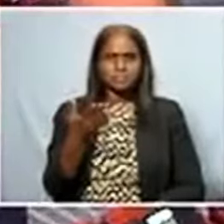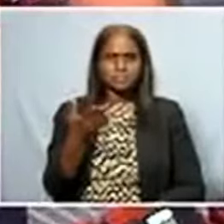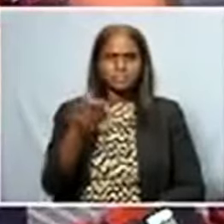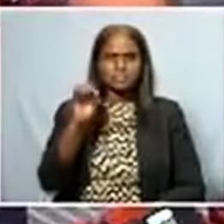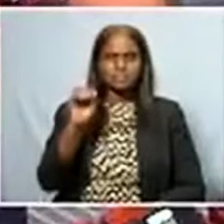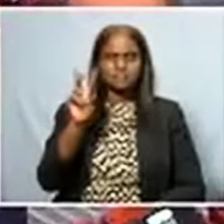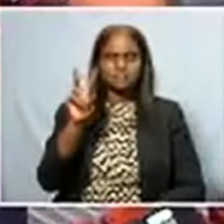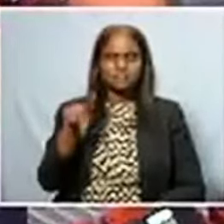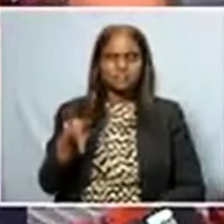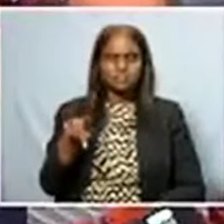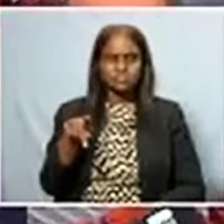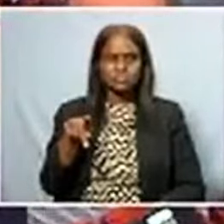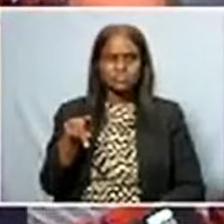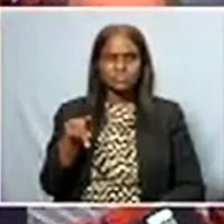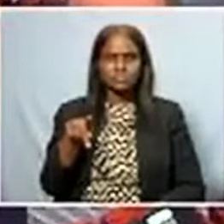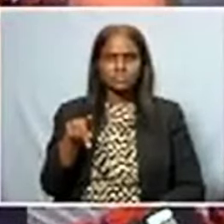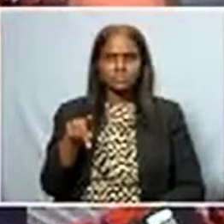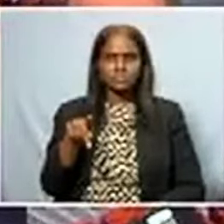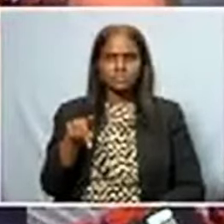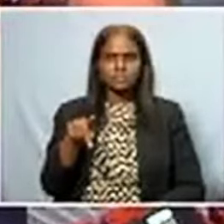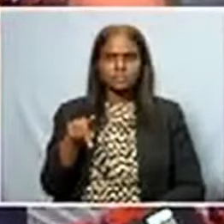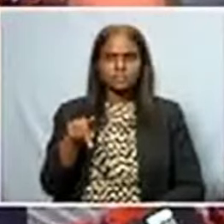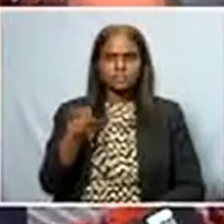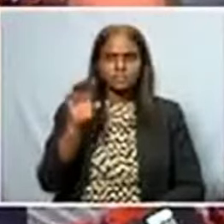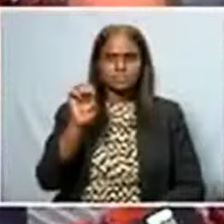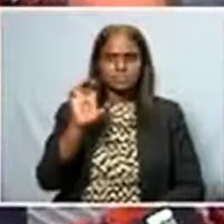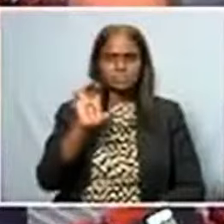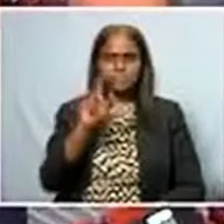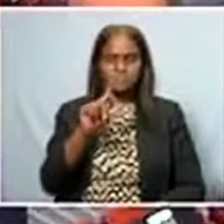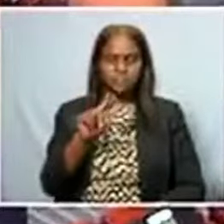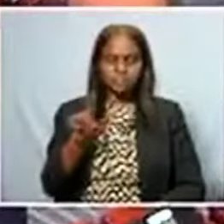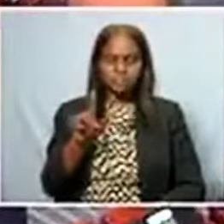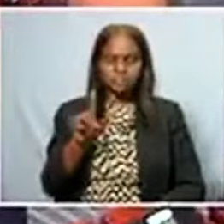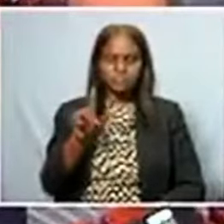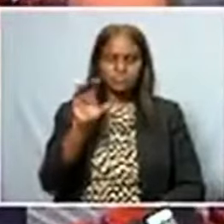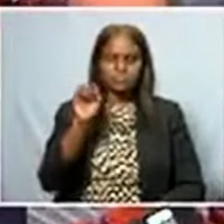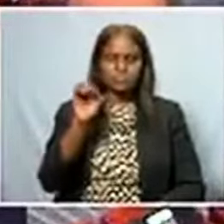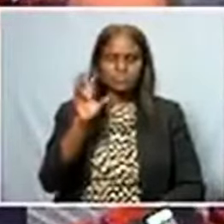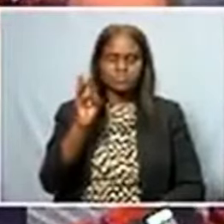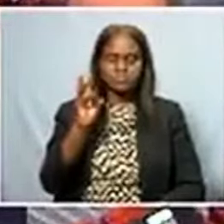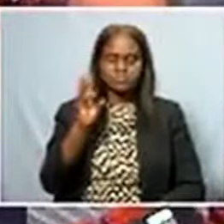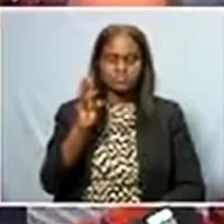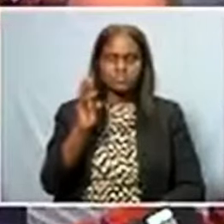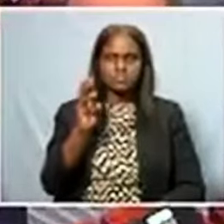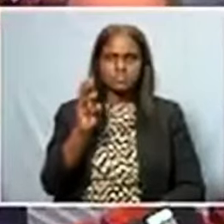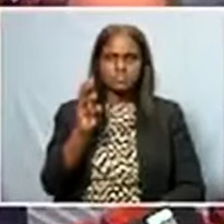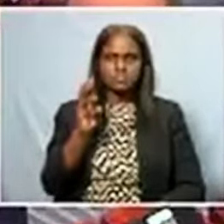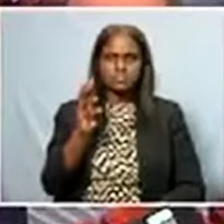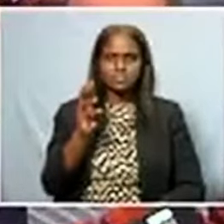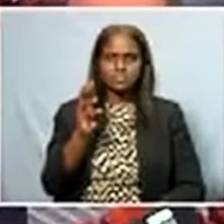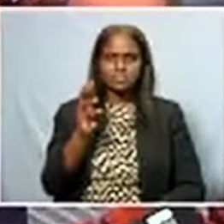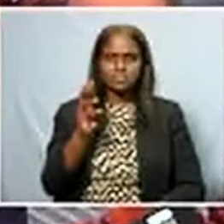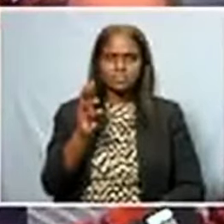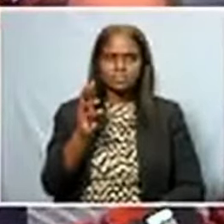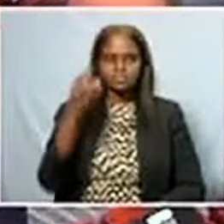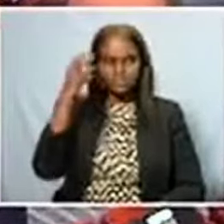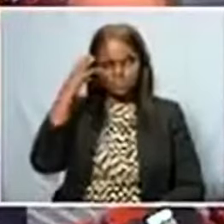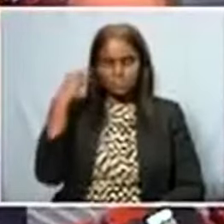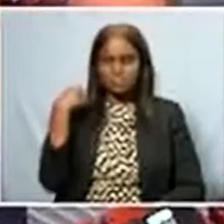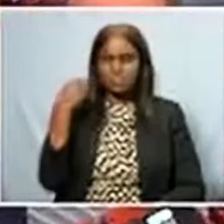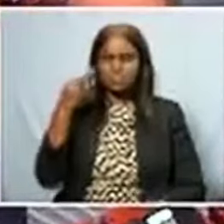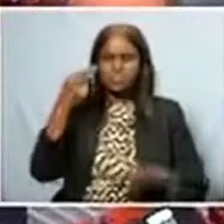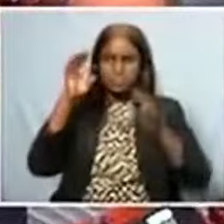03, National Assembly. Head 05, Electoral Commission of Zambia. Head 06, Civil Service Commission, Office of the President.